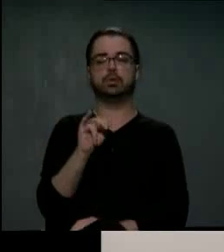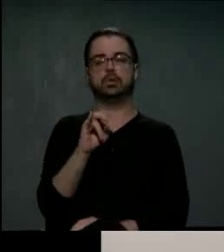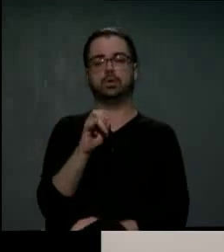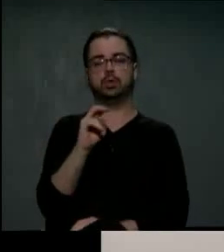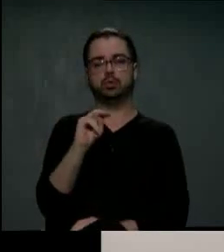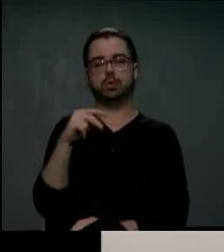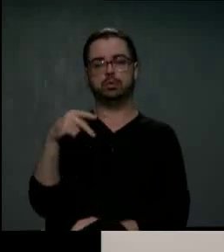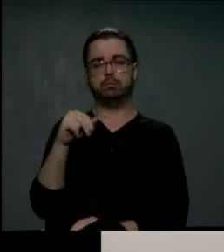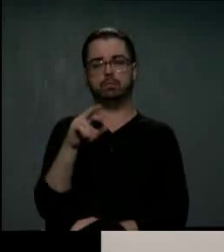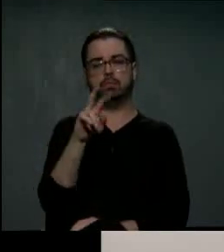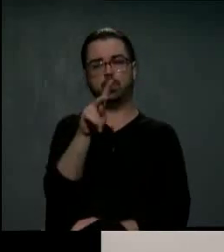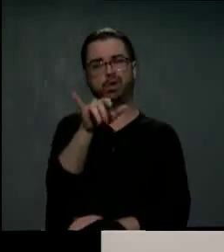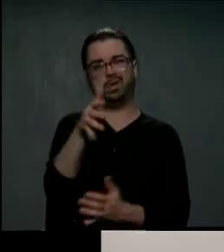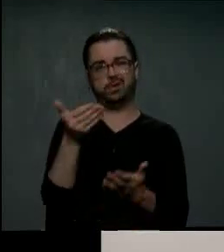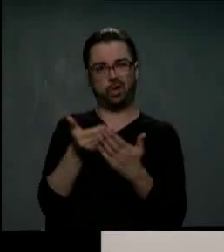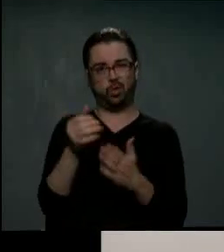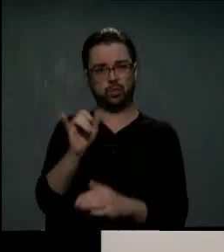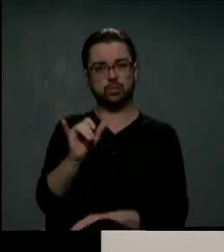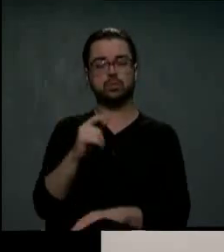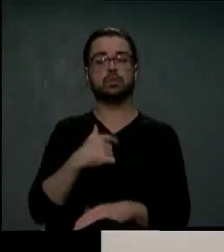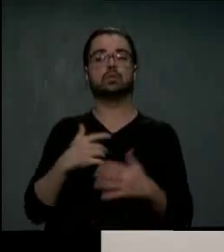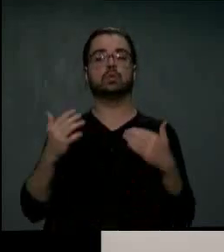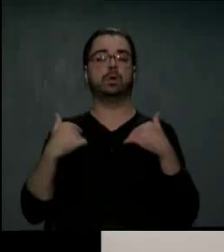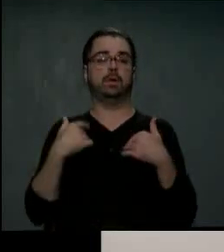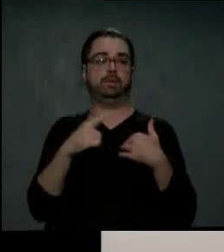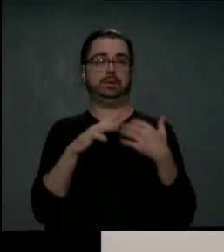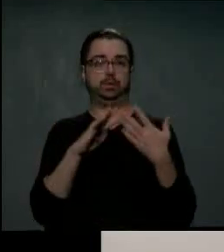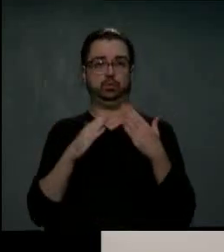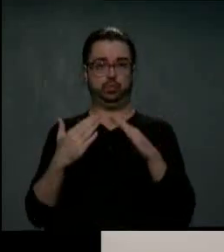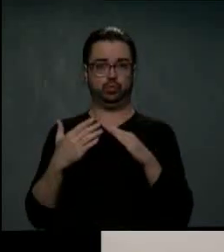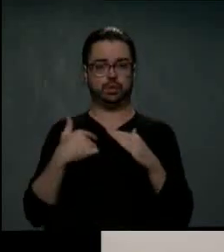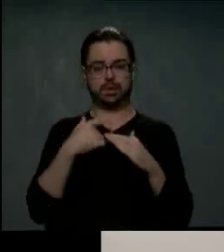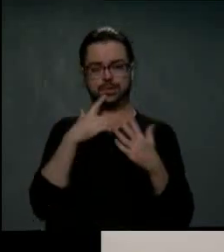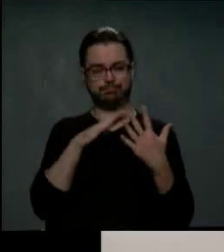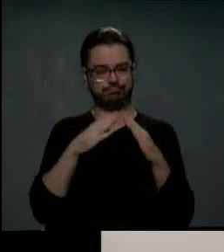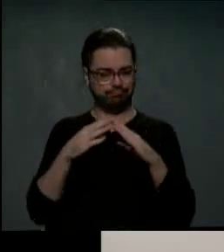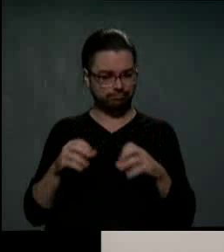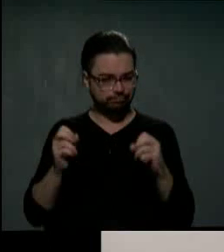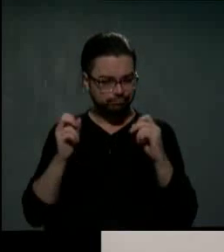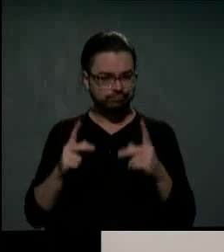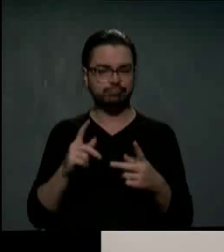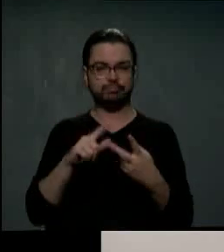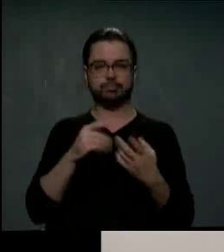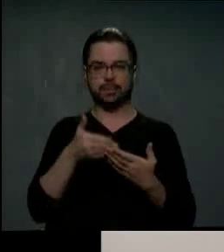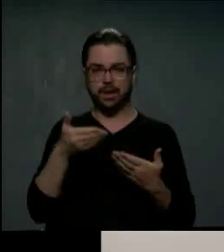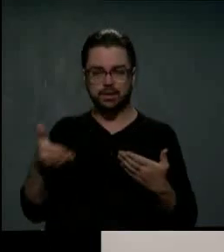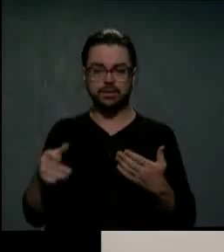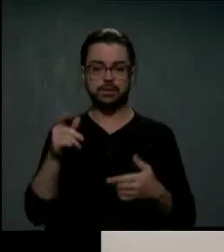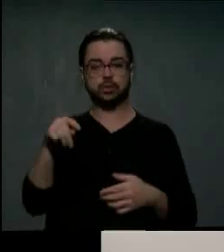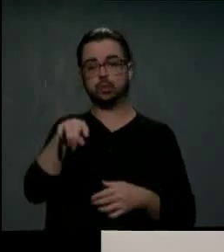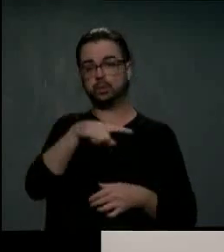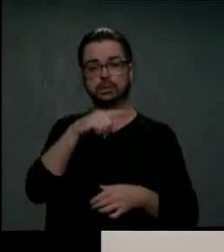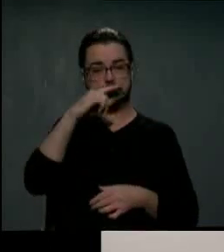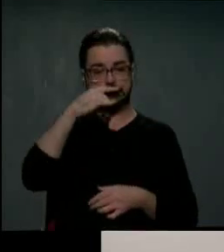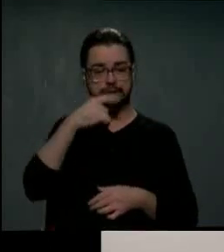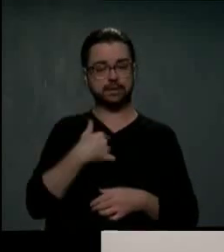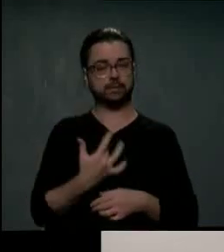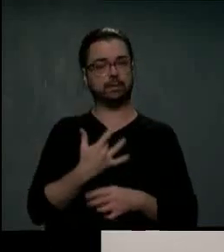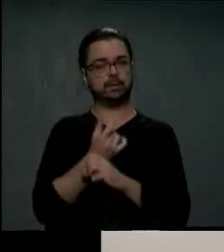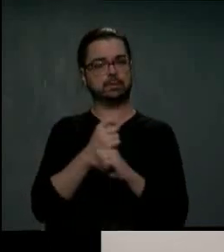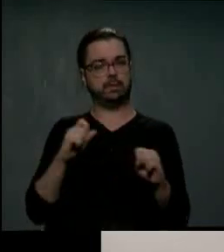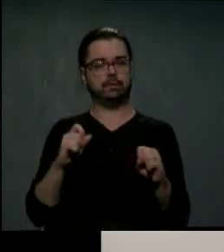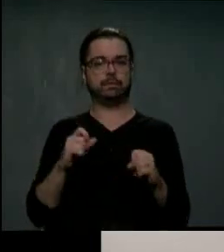by. And then we have this community, and I say community of opportunity and assets. So kids, they feel safe. They